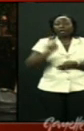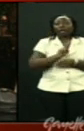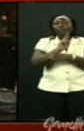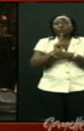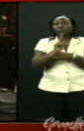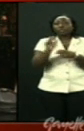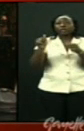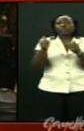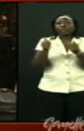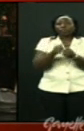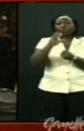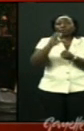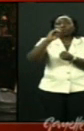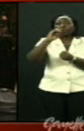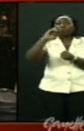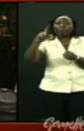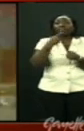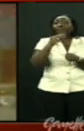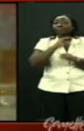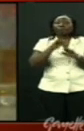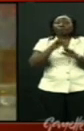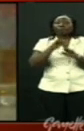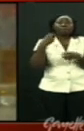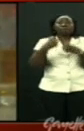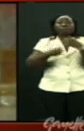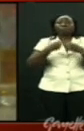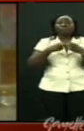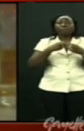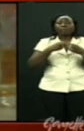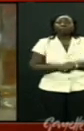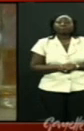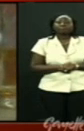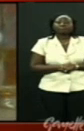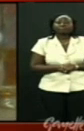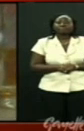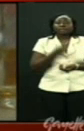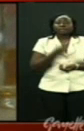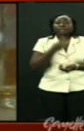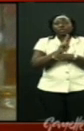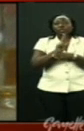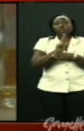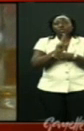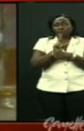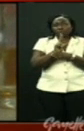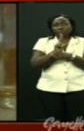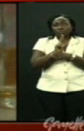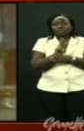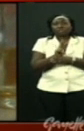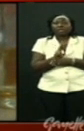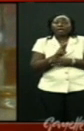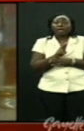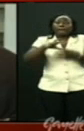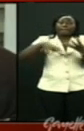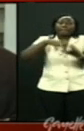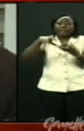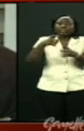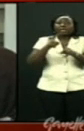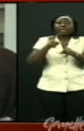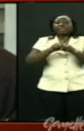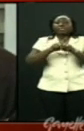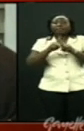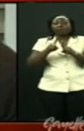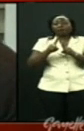there's absolutely no problems at all. The trial tested fuels made from kerosene and diesel mixed with differing amounts of used cooking